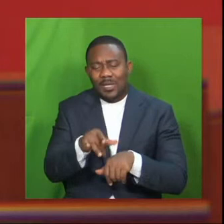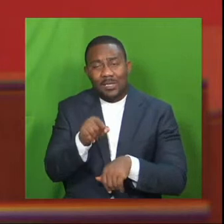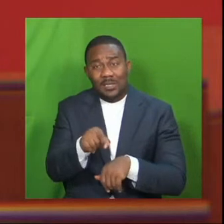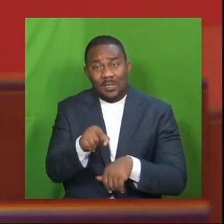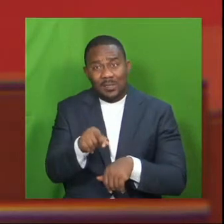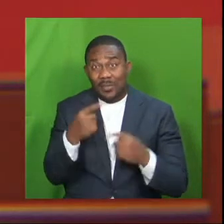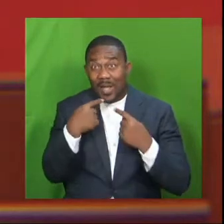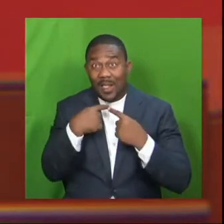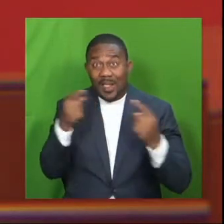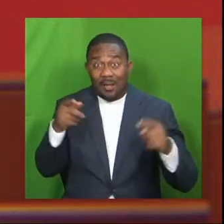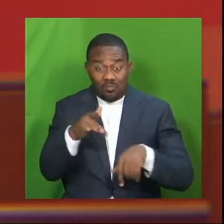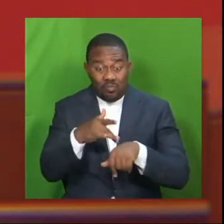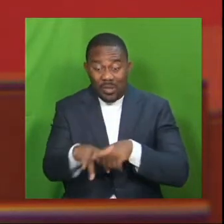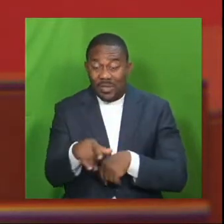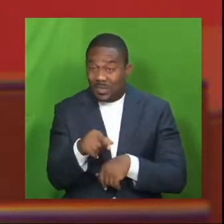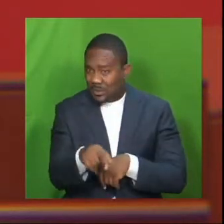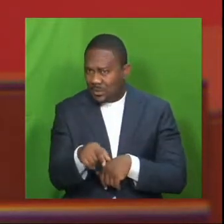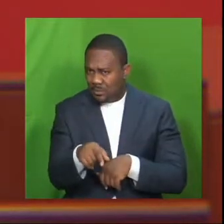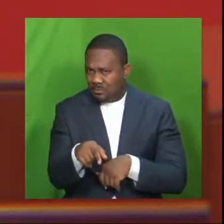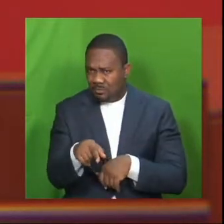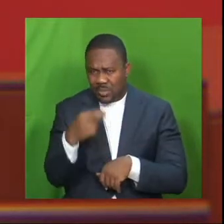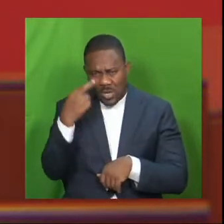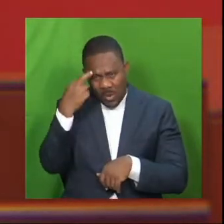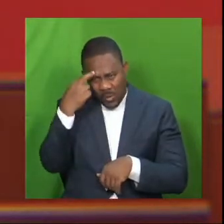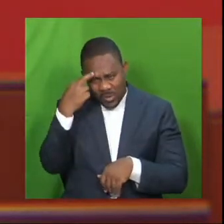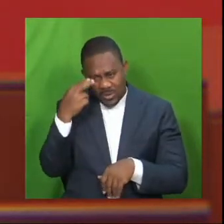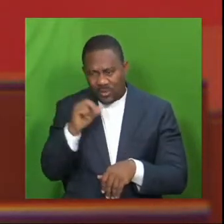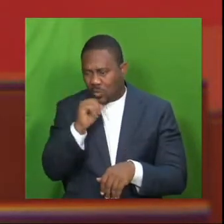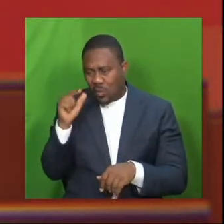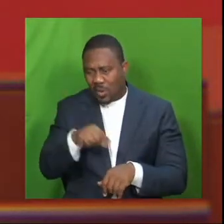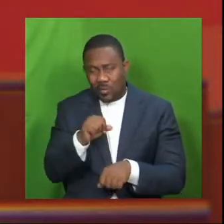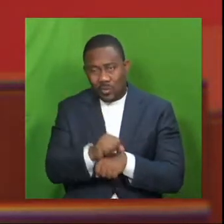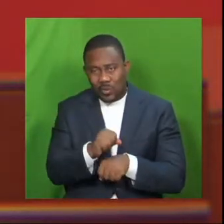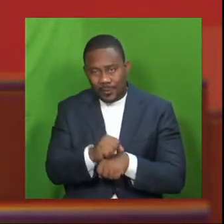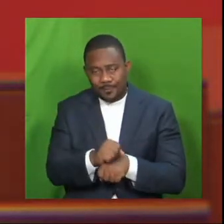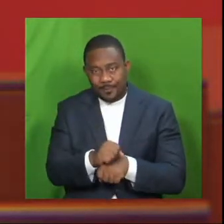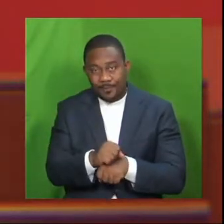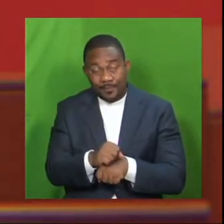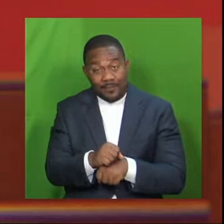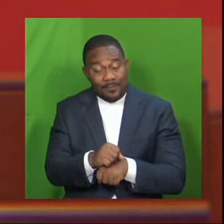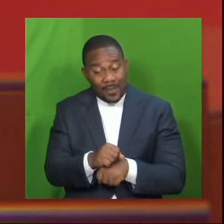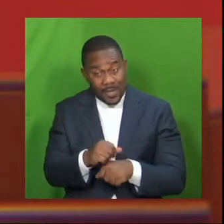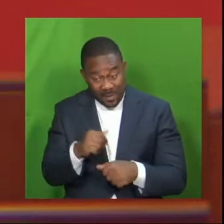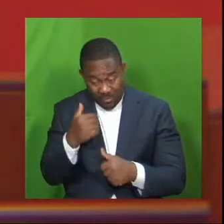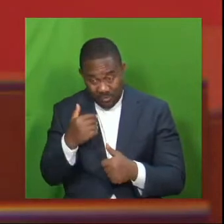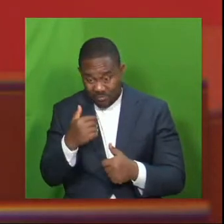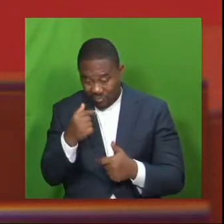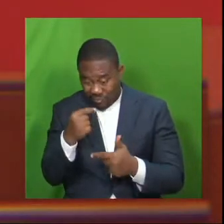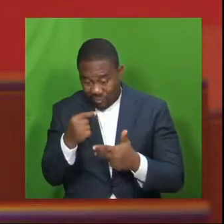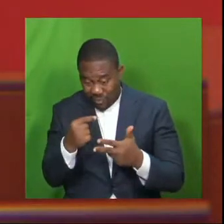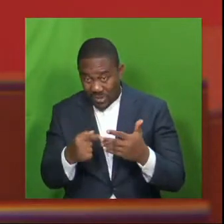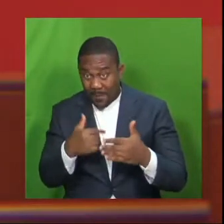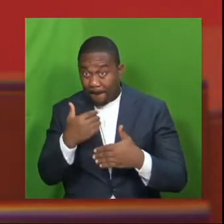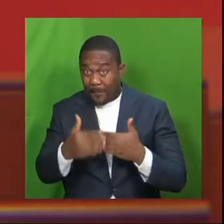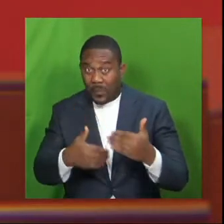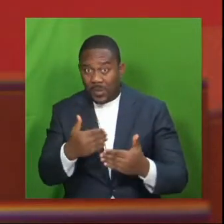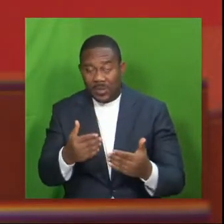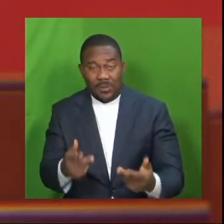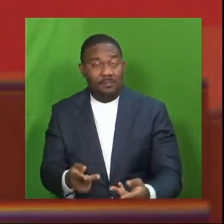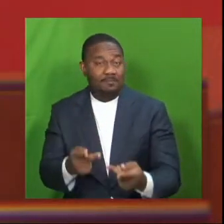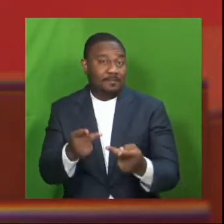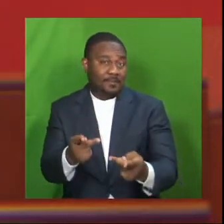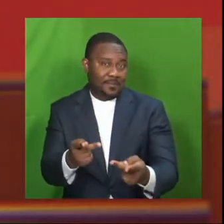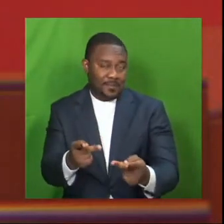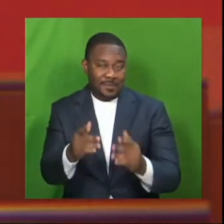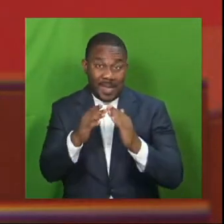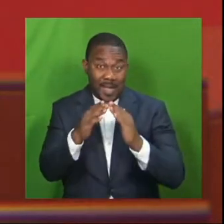declared vacant by reason of absenteeism, the following process is proposed to the